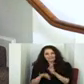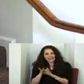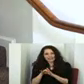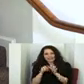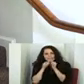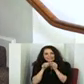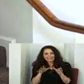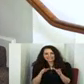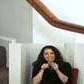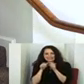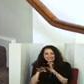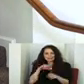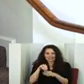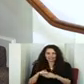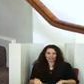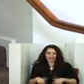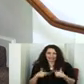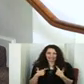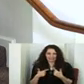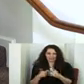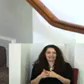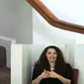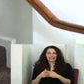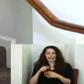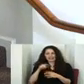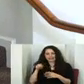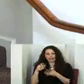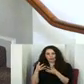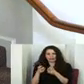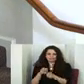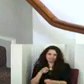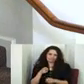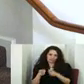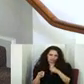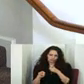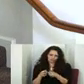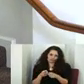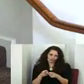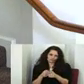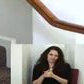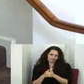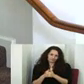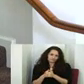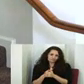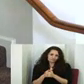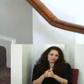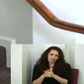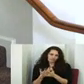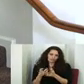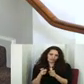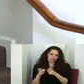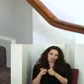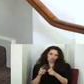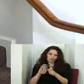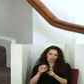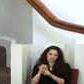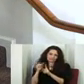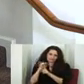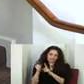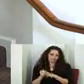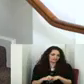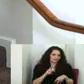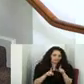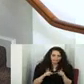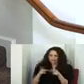our lives, and they wanted control. They wanted control over their circumstances, their people, their